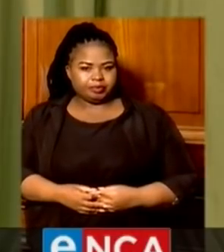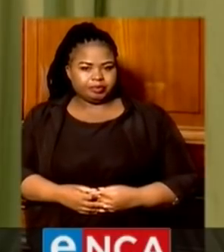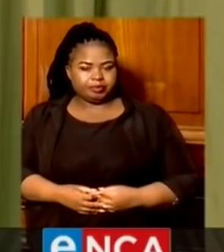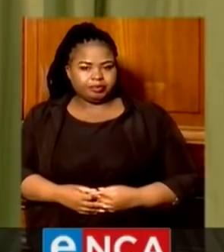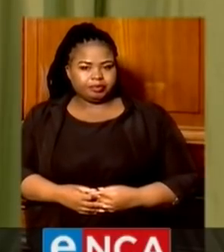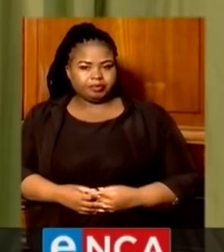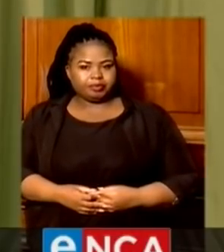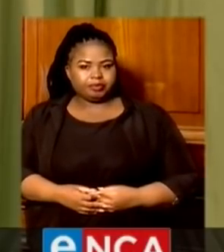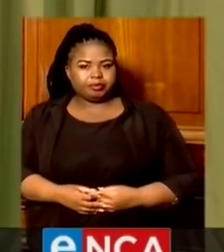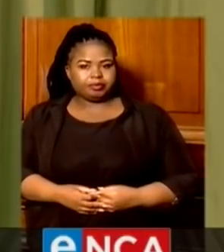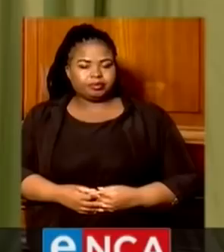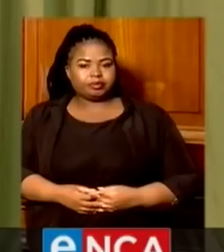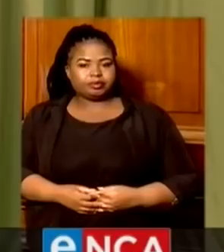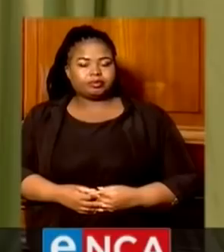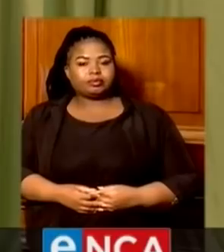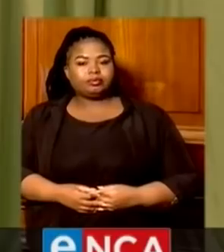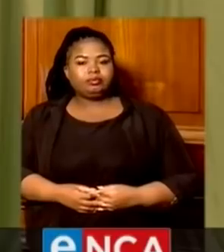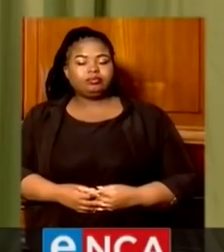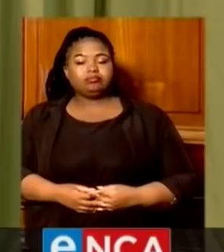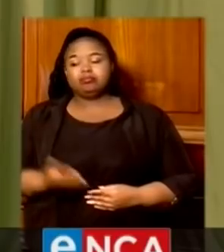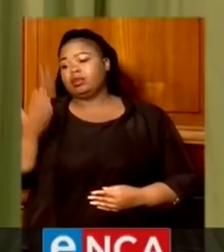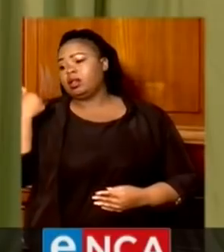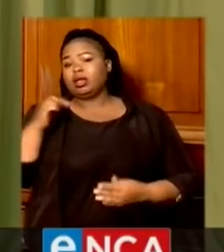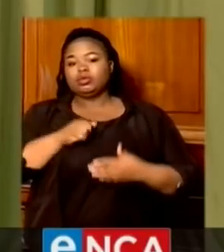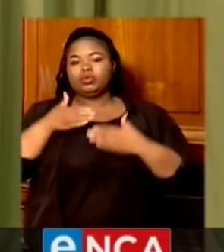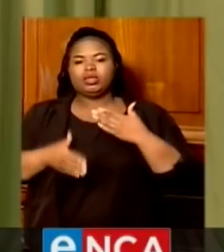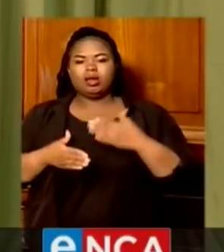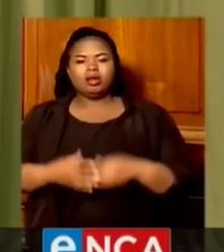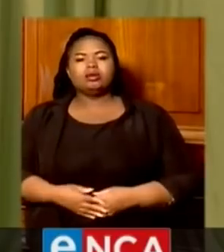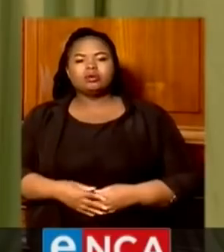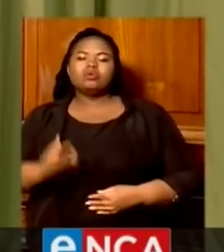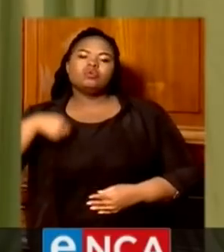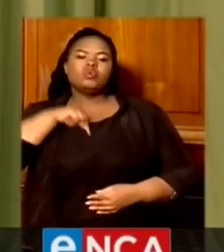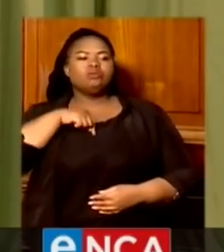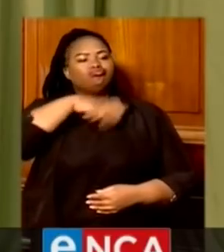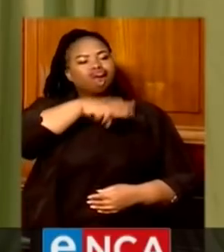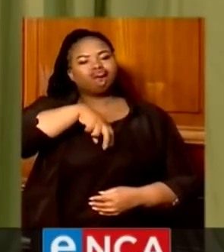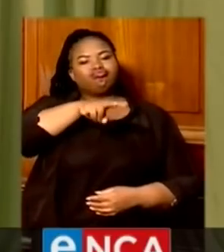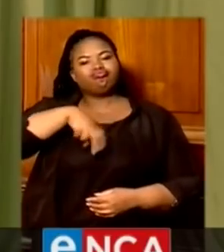We were moving around during the course of the week, and one of the professors from